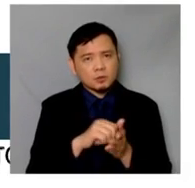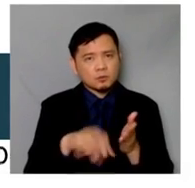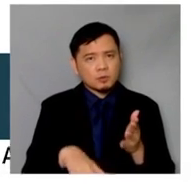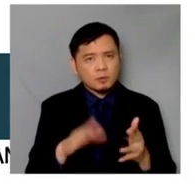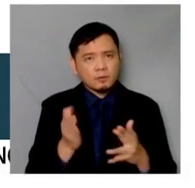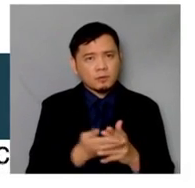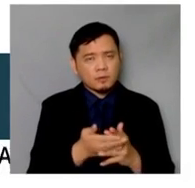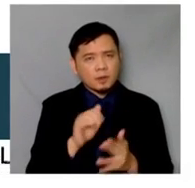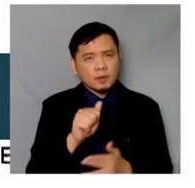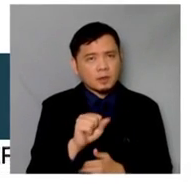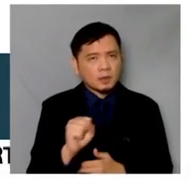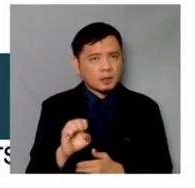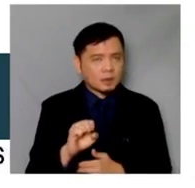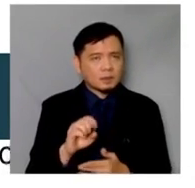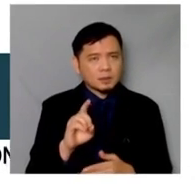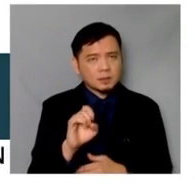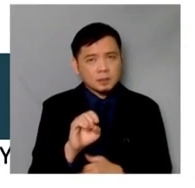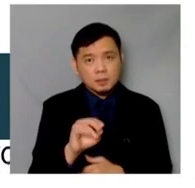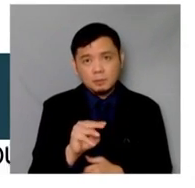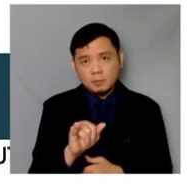to investigate their own ranks.